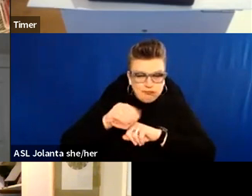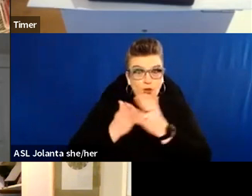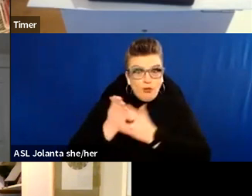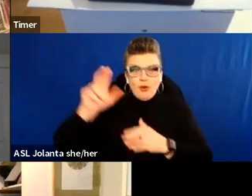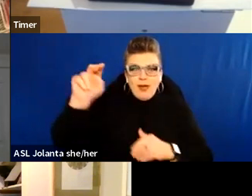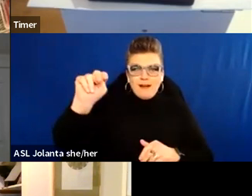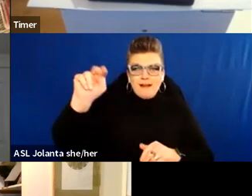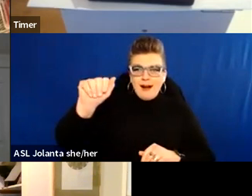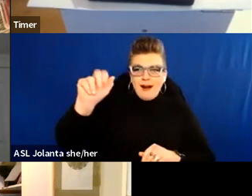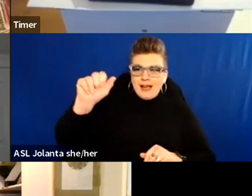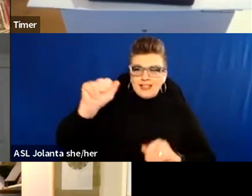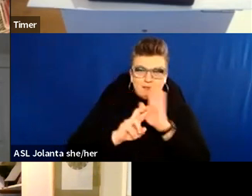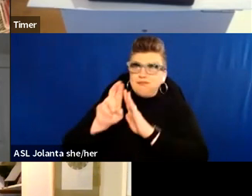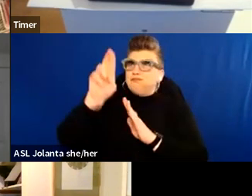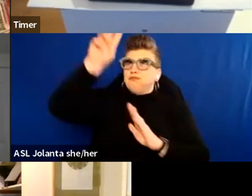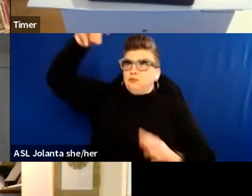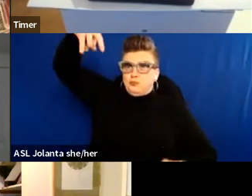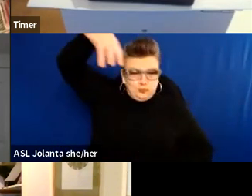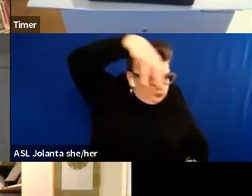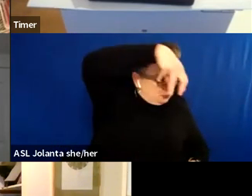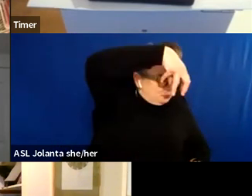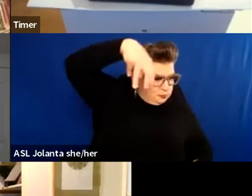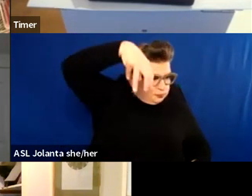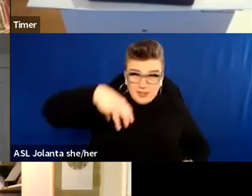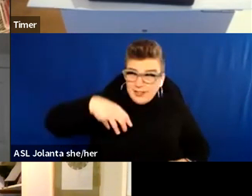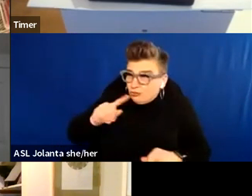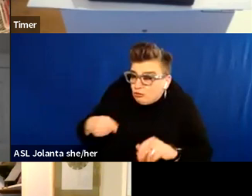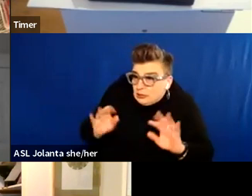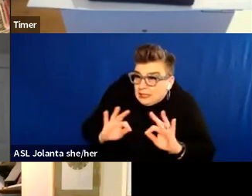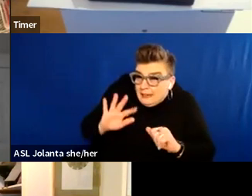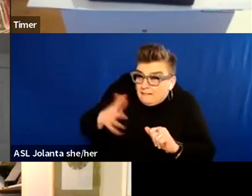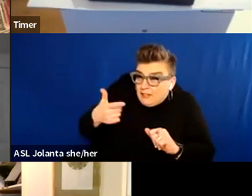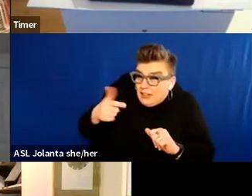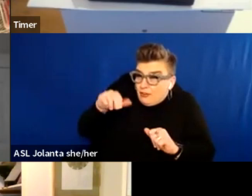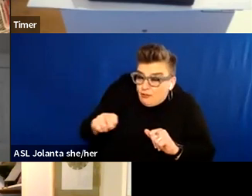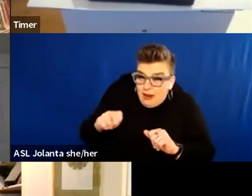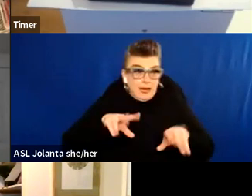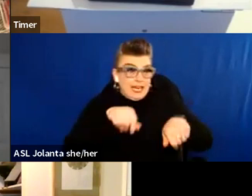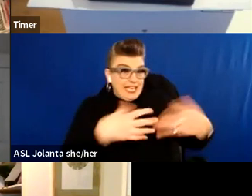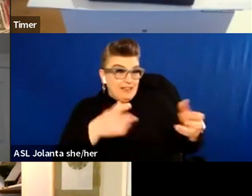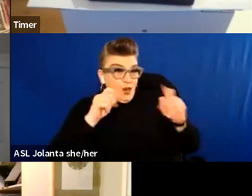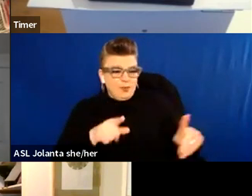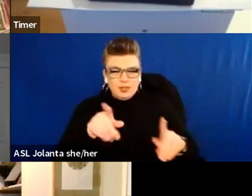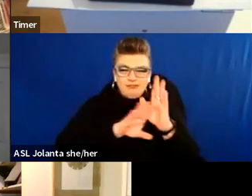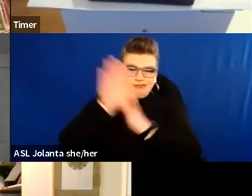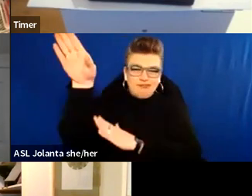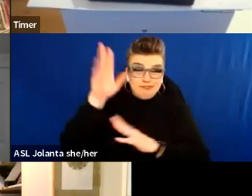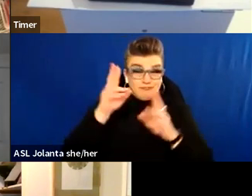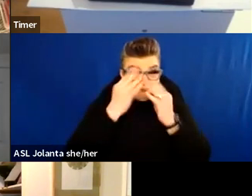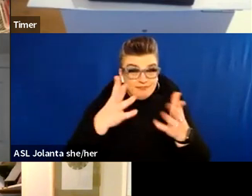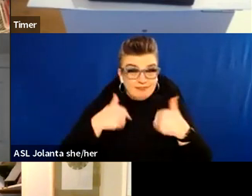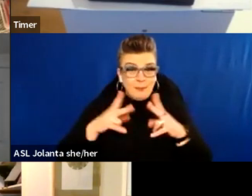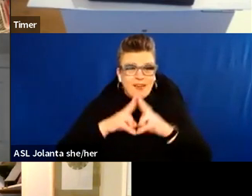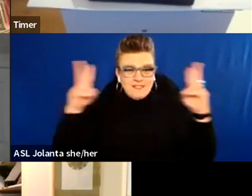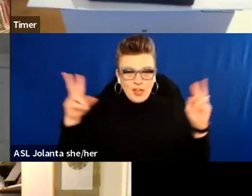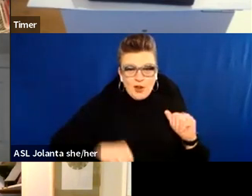even though he is just in fifth grade bps gave him the opportunity and he did great i'm a very proud mom